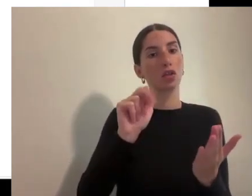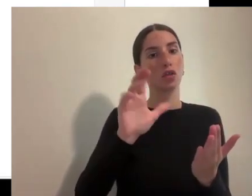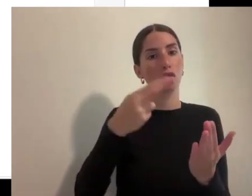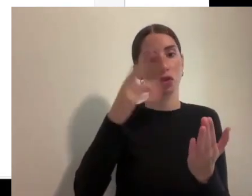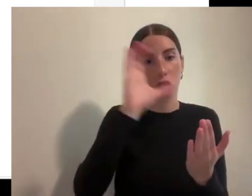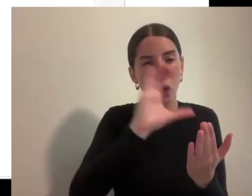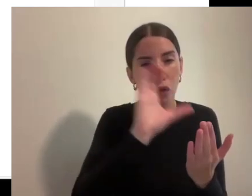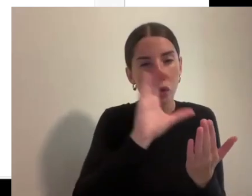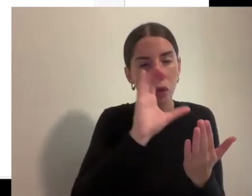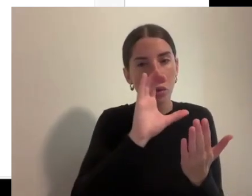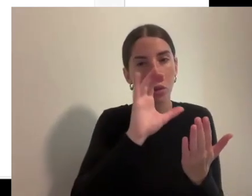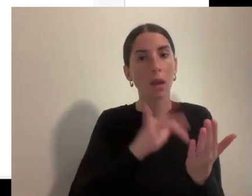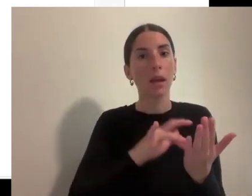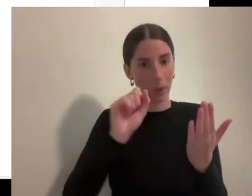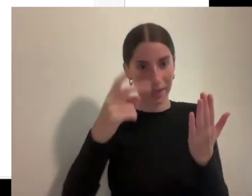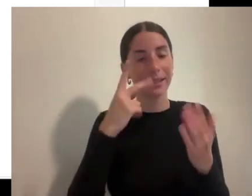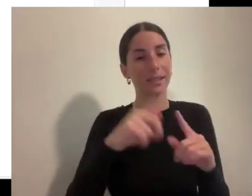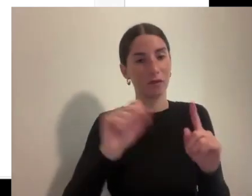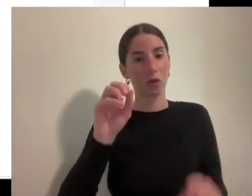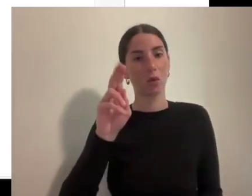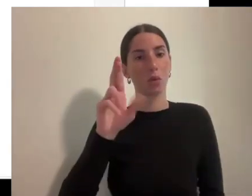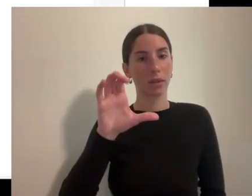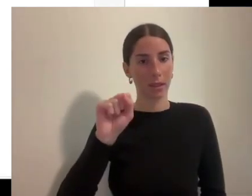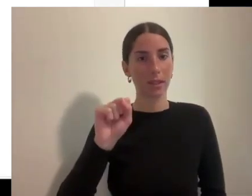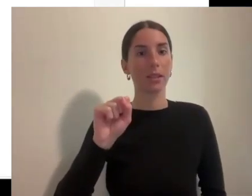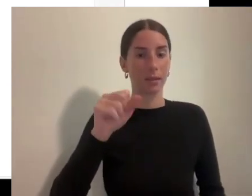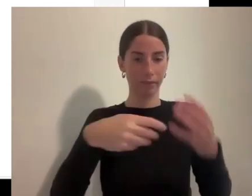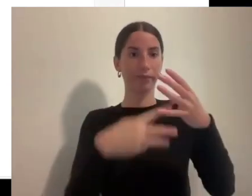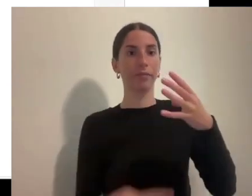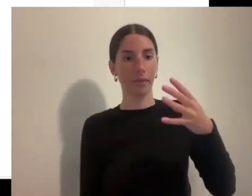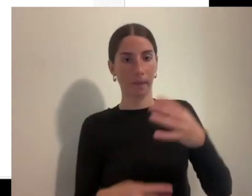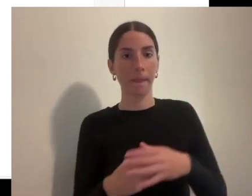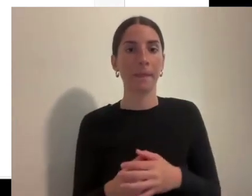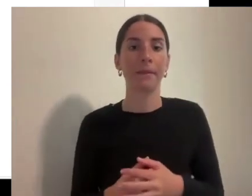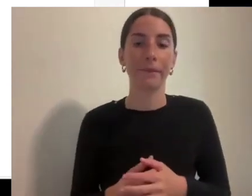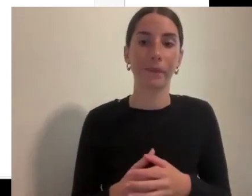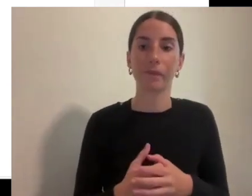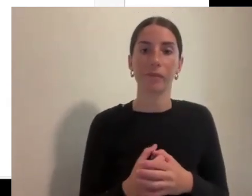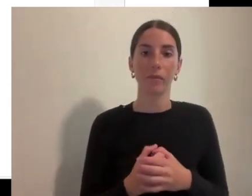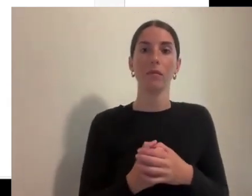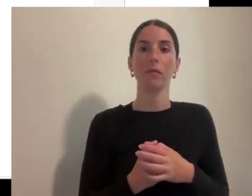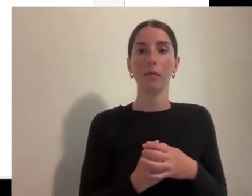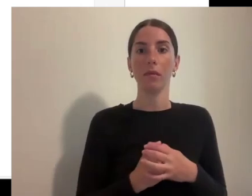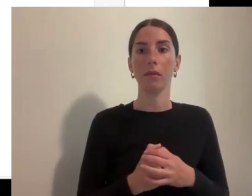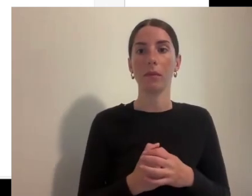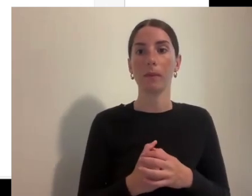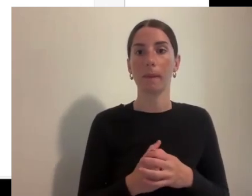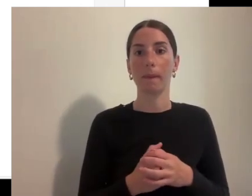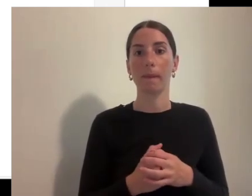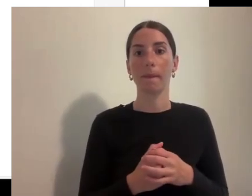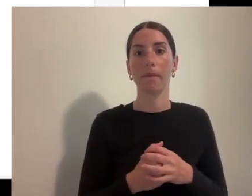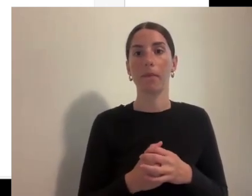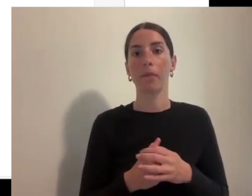and you can see the sources listed here, right? Um, and then when I clicked